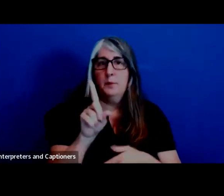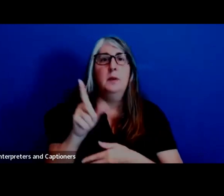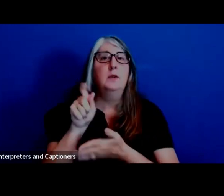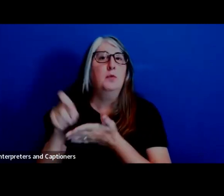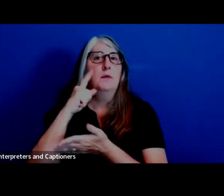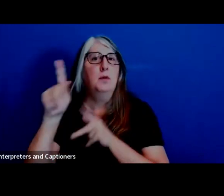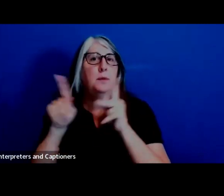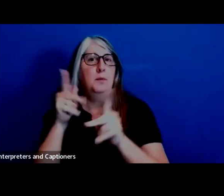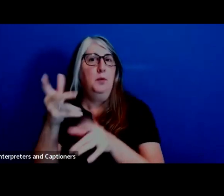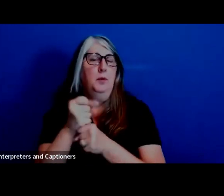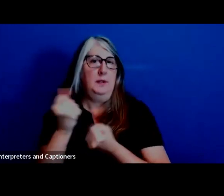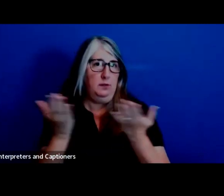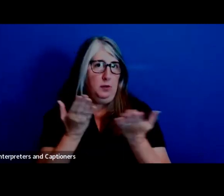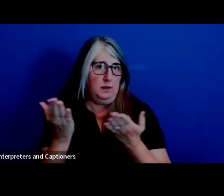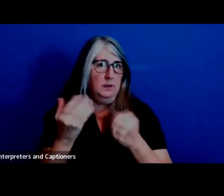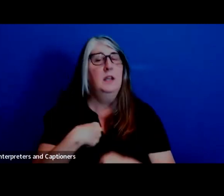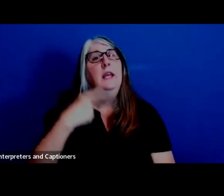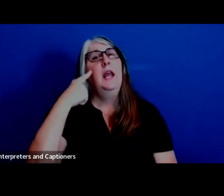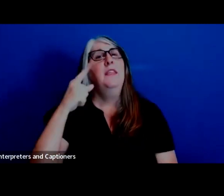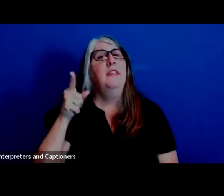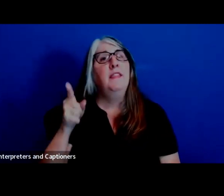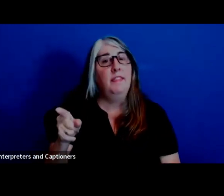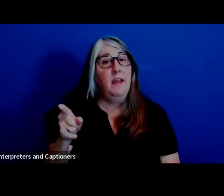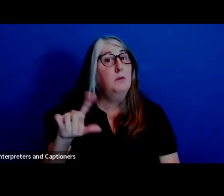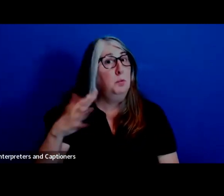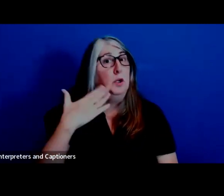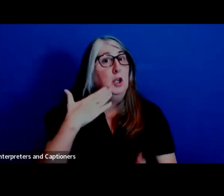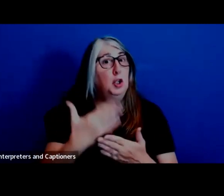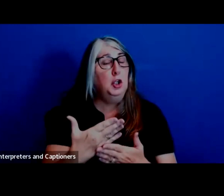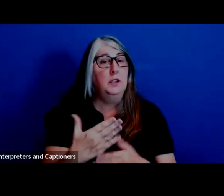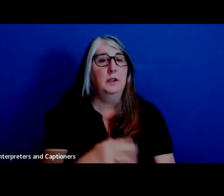people who receive services. And I think that's pretty good.